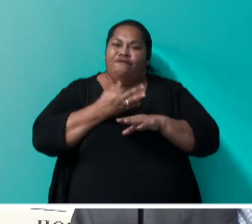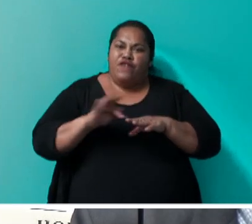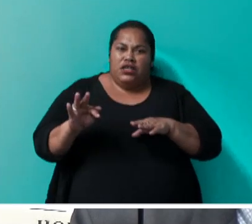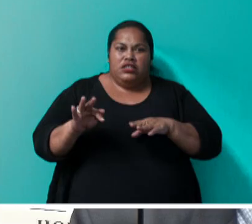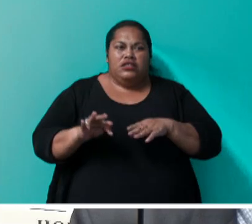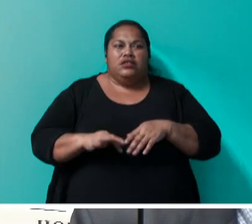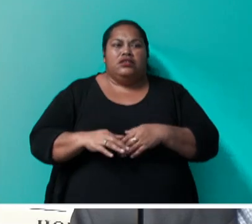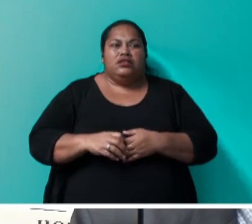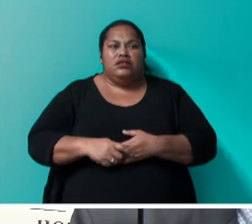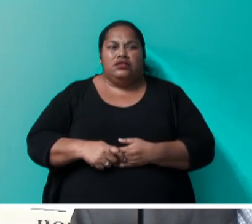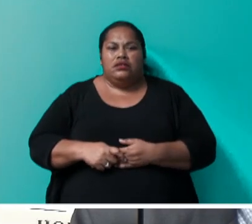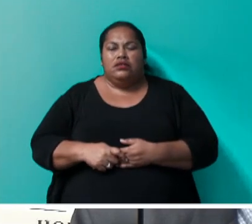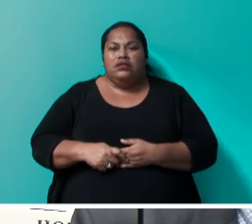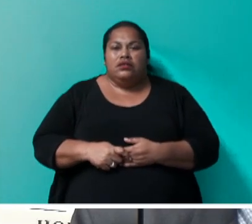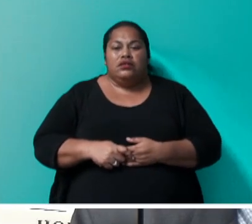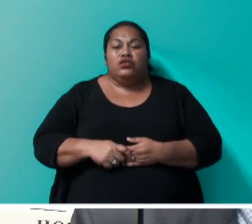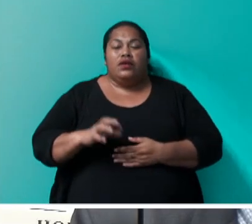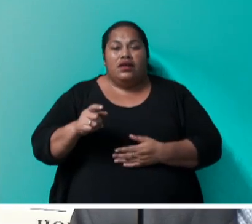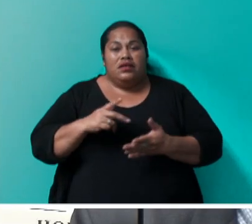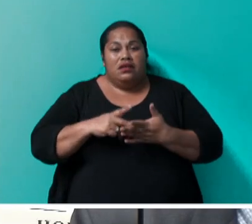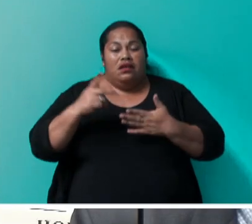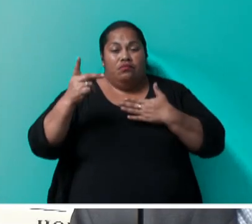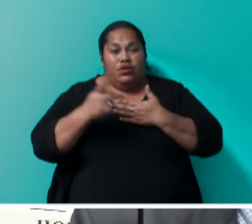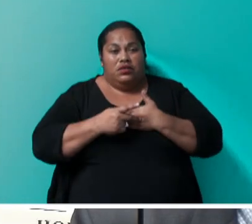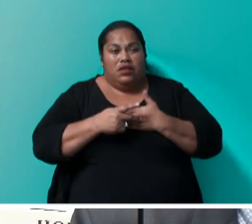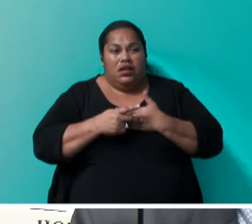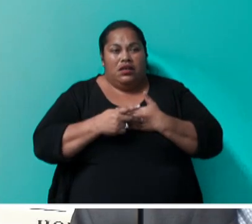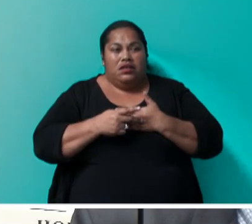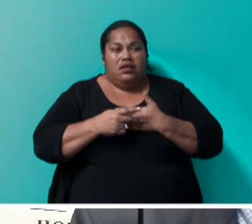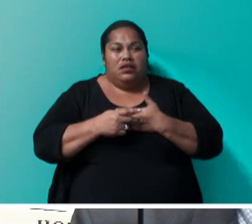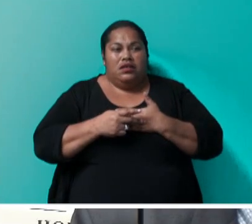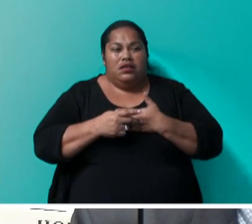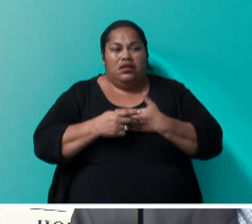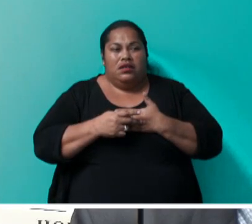GIS project integrating satellite imaging and